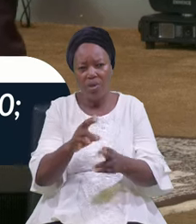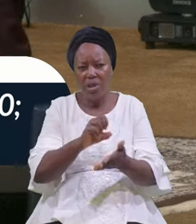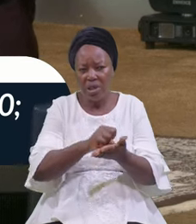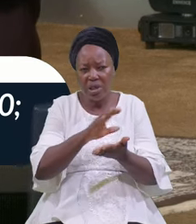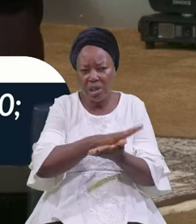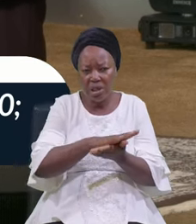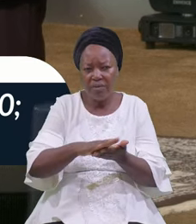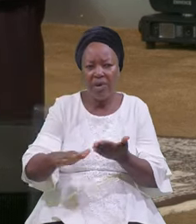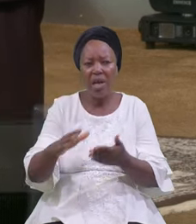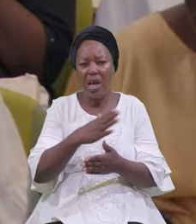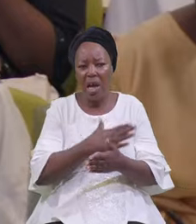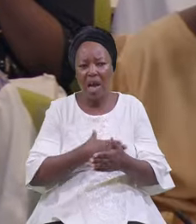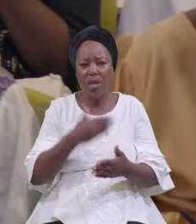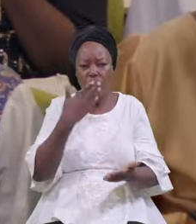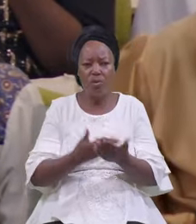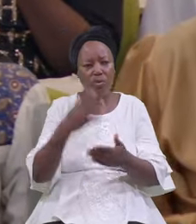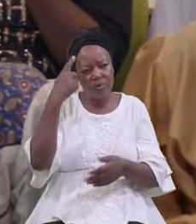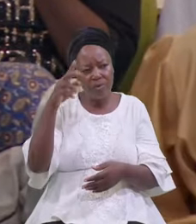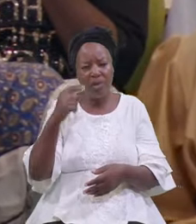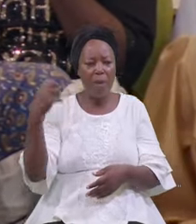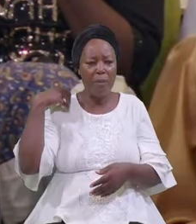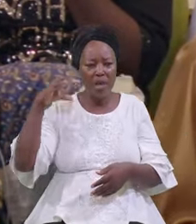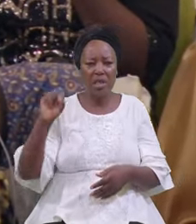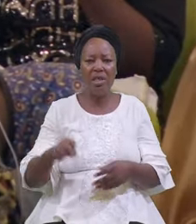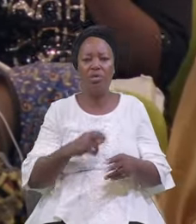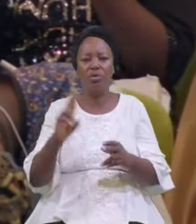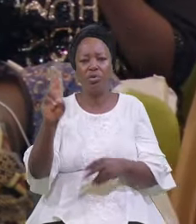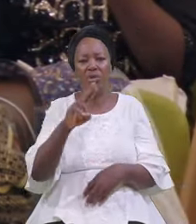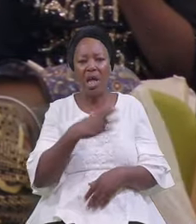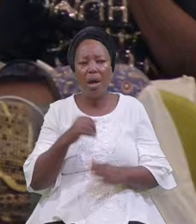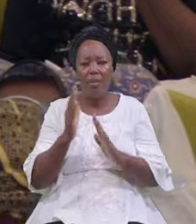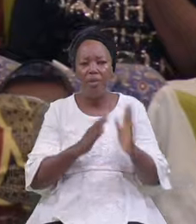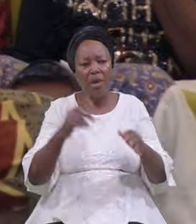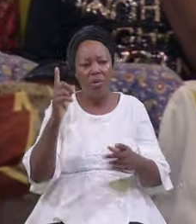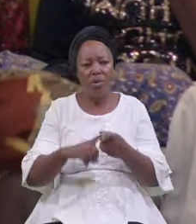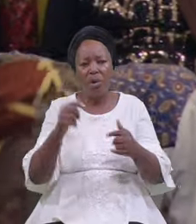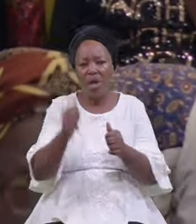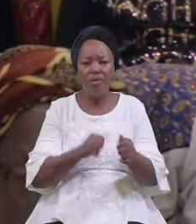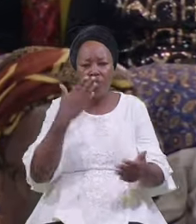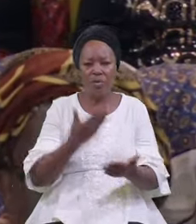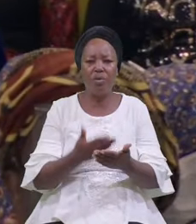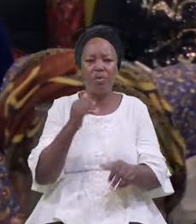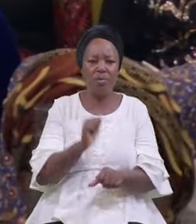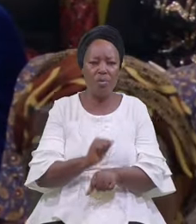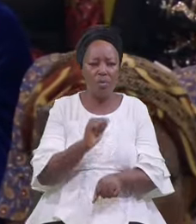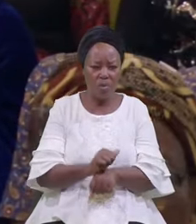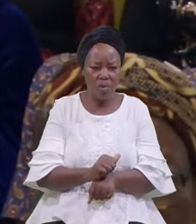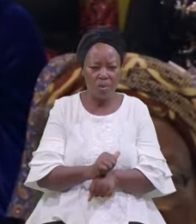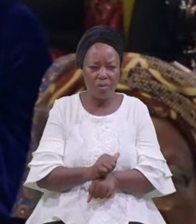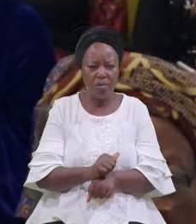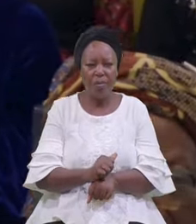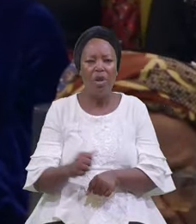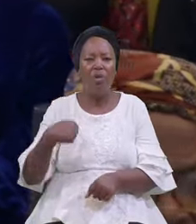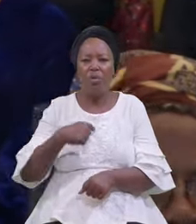and meet for the master's use, and prepared unto every good work. We're talking about